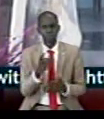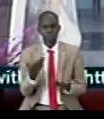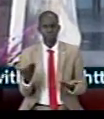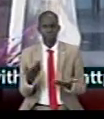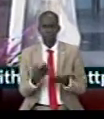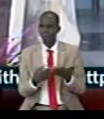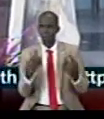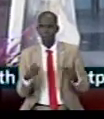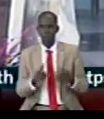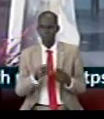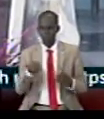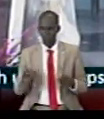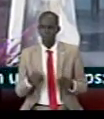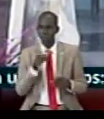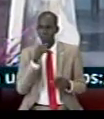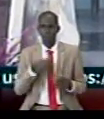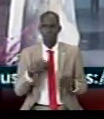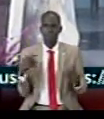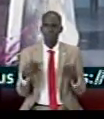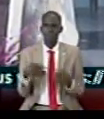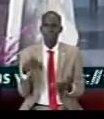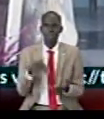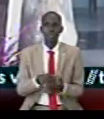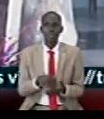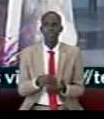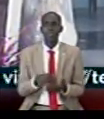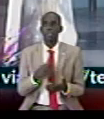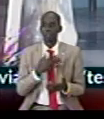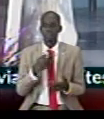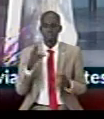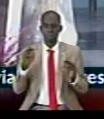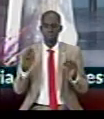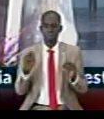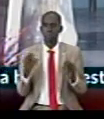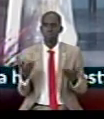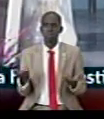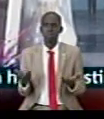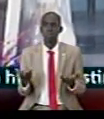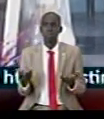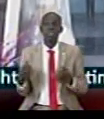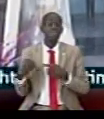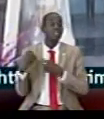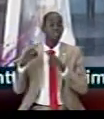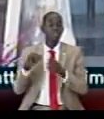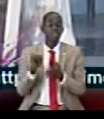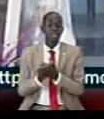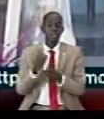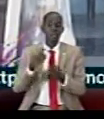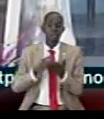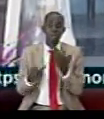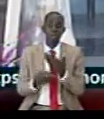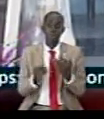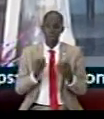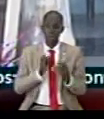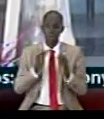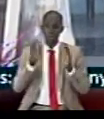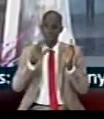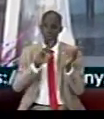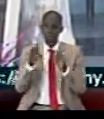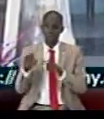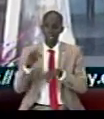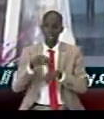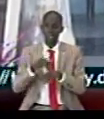happened to the leg? You are not feeling the Gabi. I went to hospital at Sokoto. I said, no. I said, since that program I went in Deeper Life, I said, I have